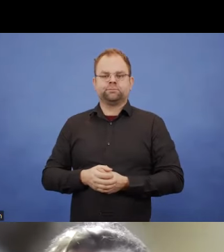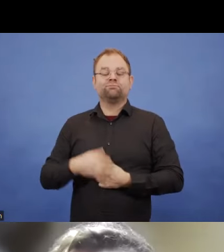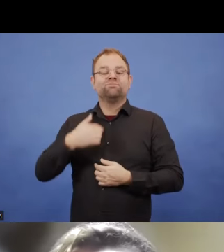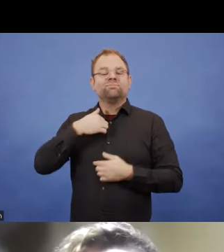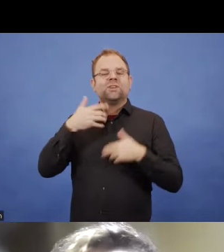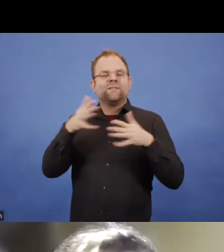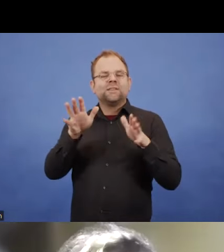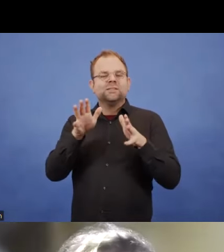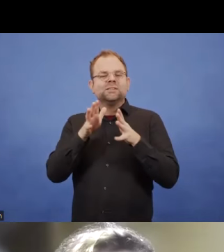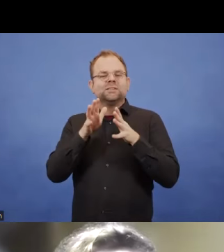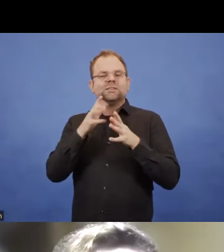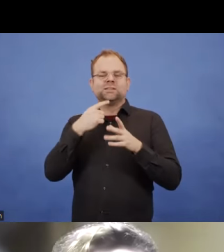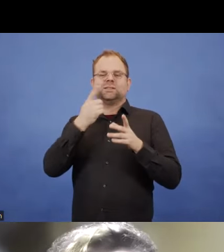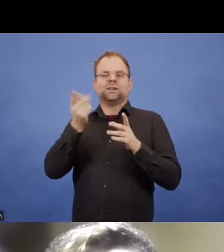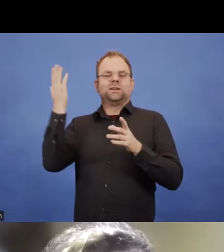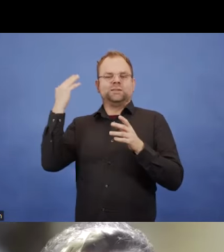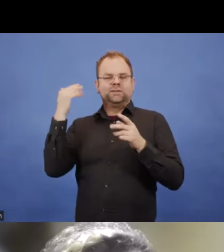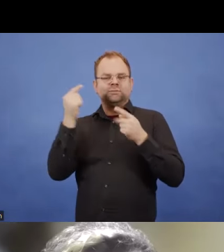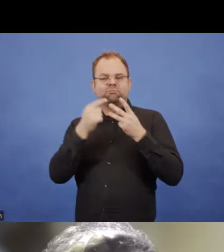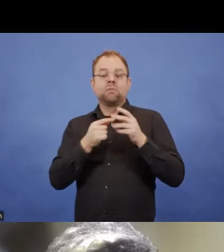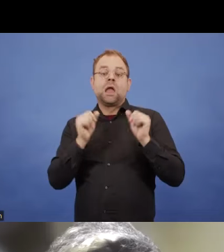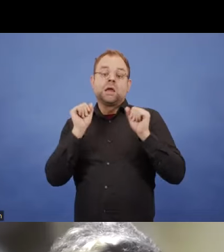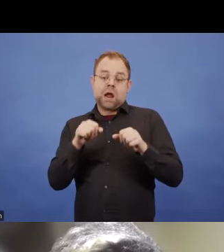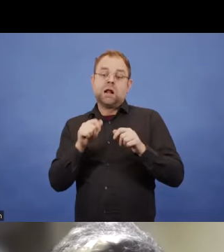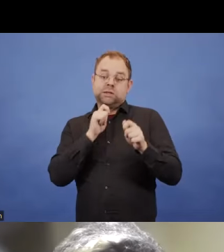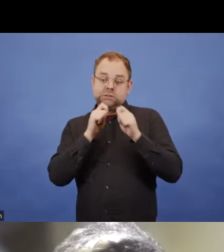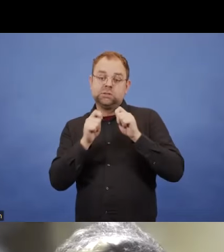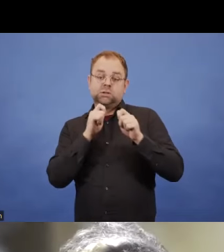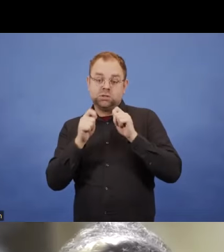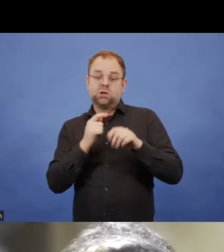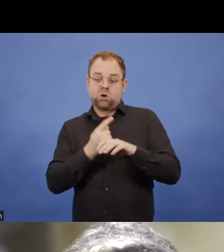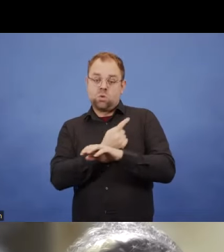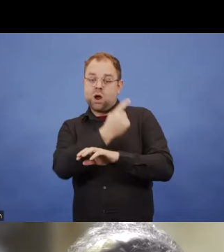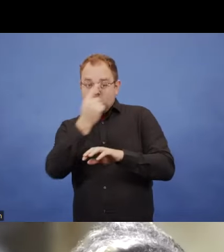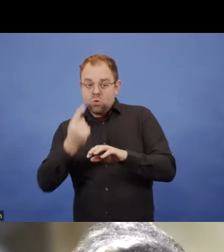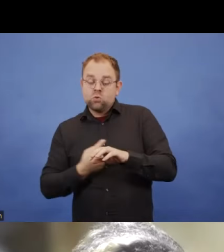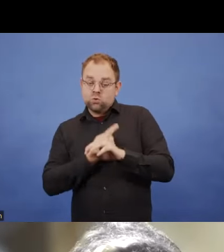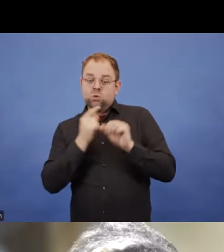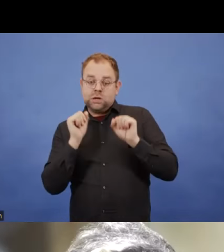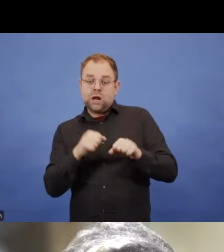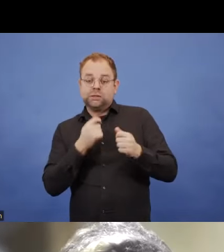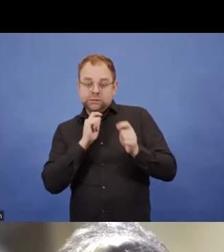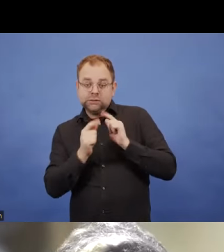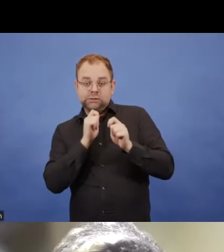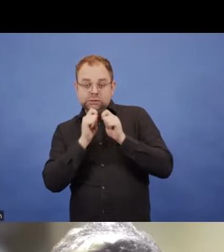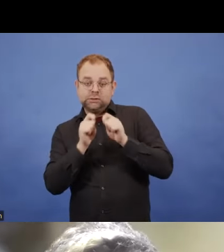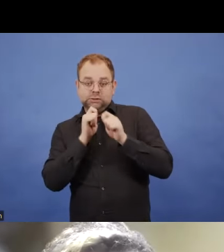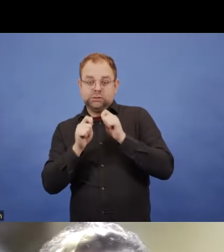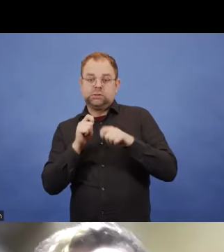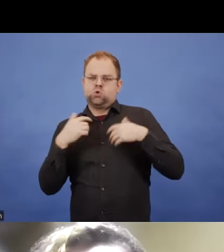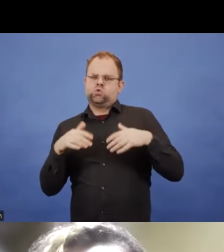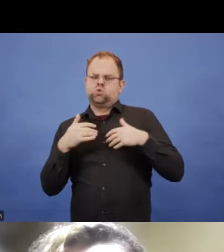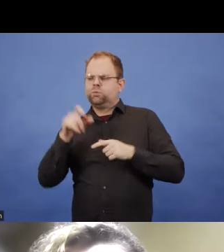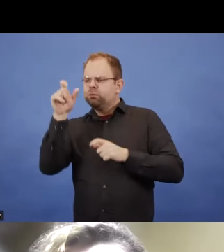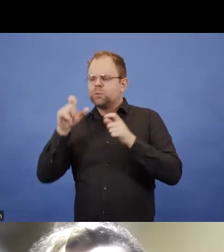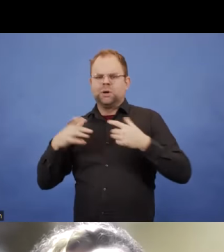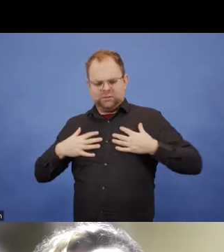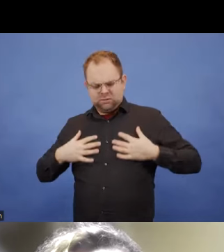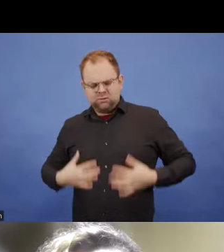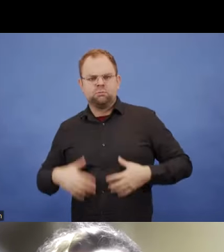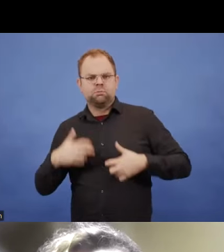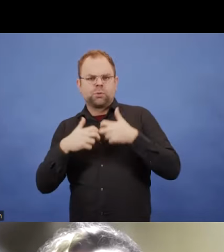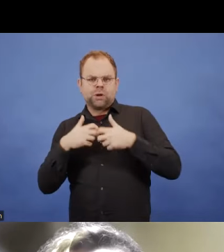with more breaks. I mean, these are all elements that really need to be factored into the procedure when we're facing with person with